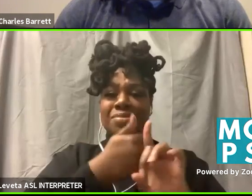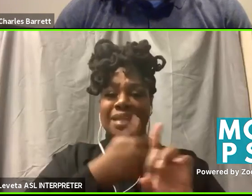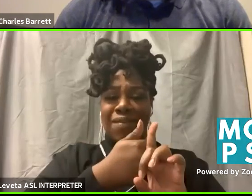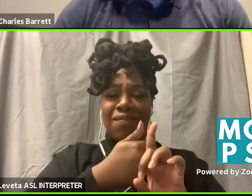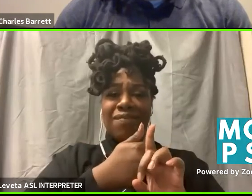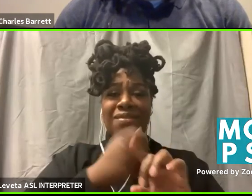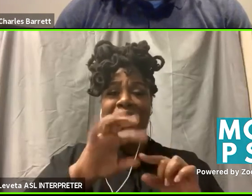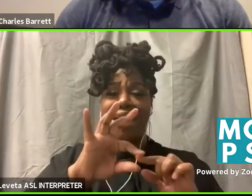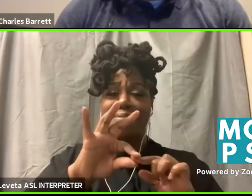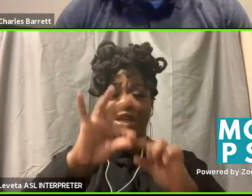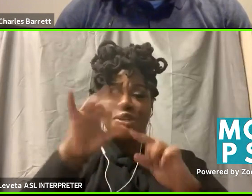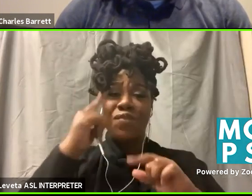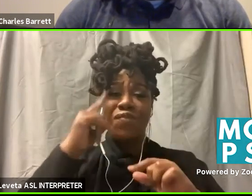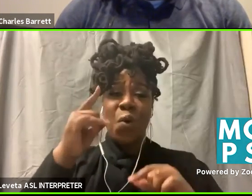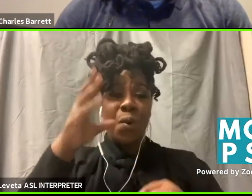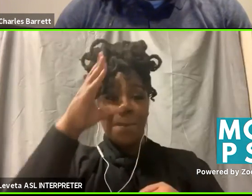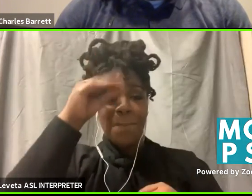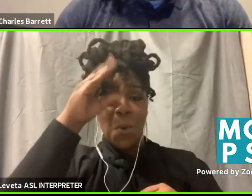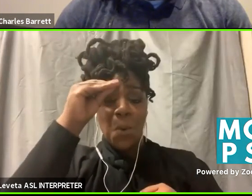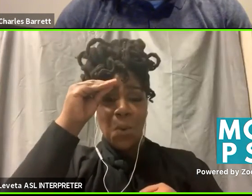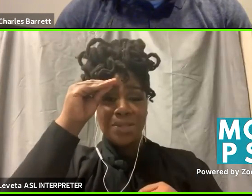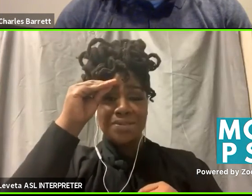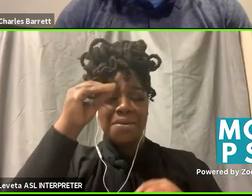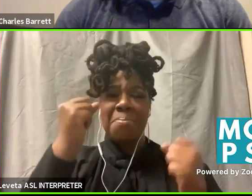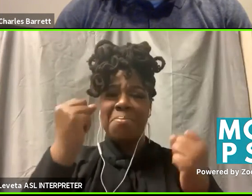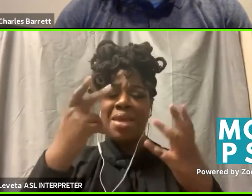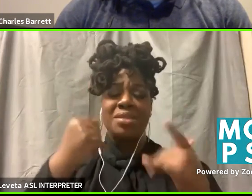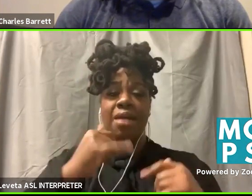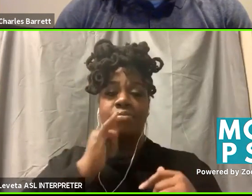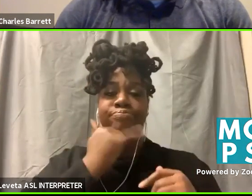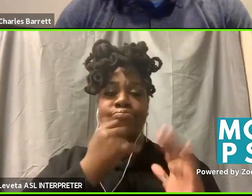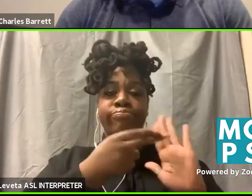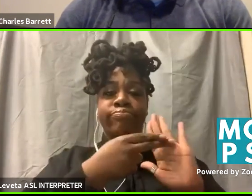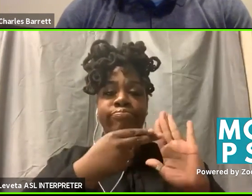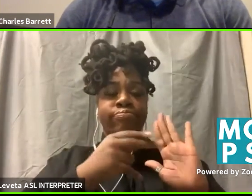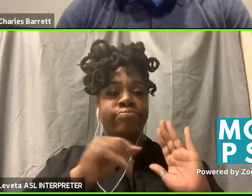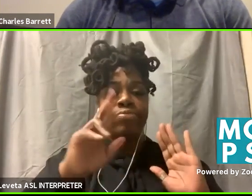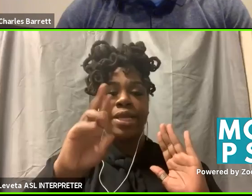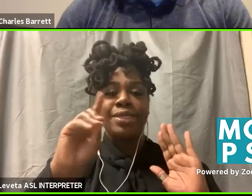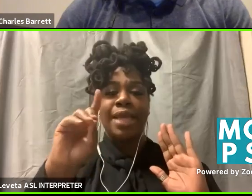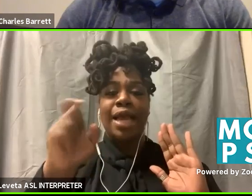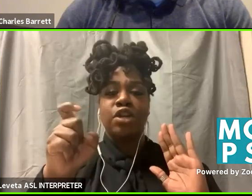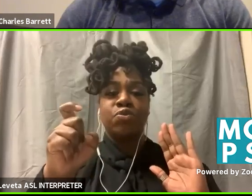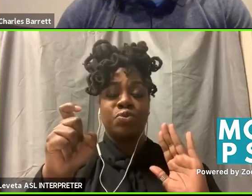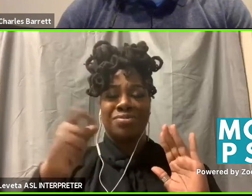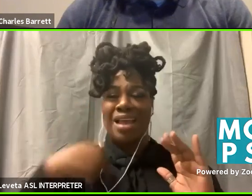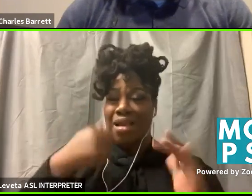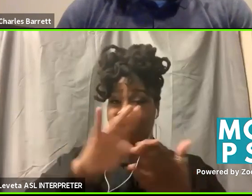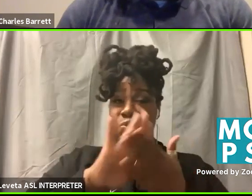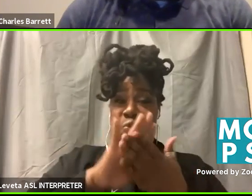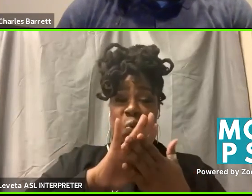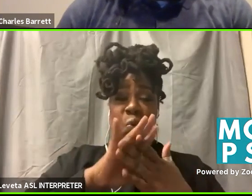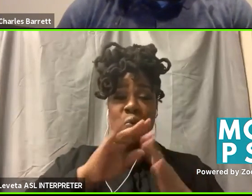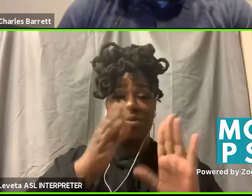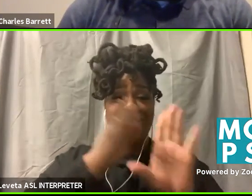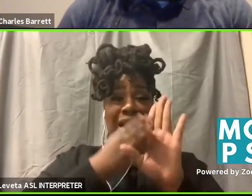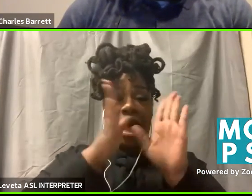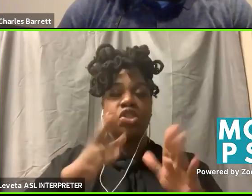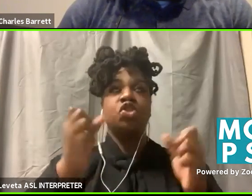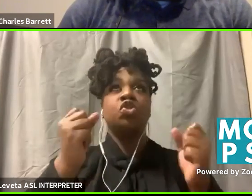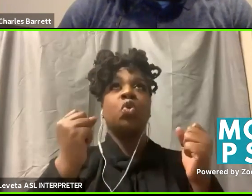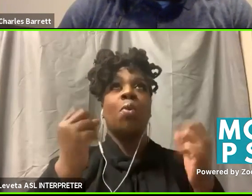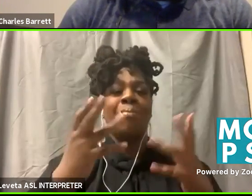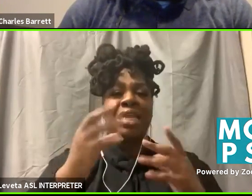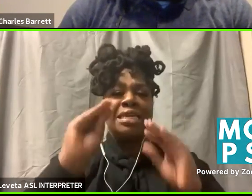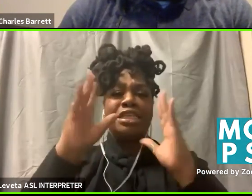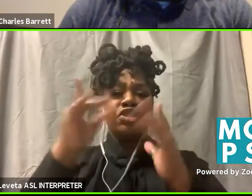boys, that they get misdiagnosed. So all I can, as a school psychologist, I can't tell you how many teachers would come to me and be like, my student